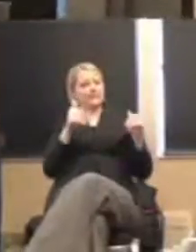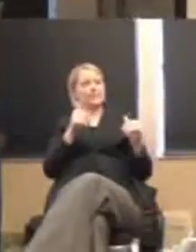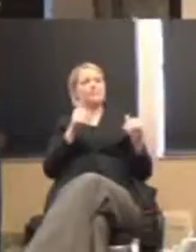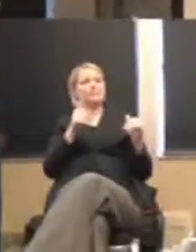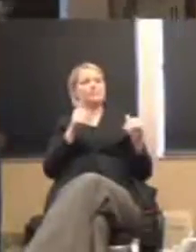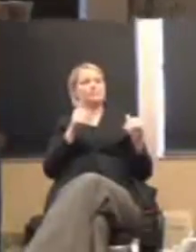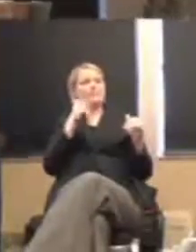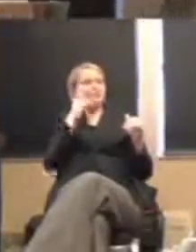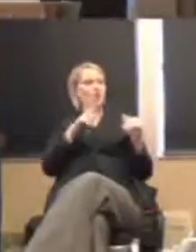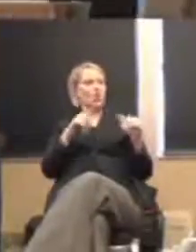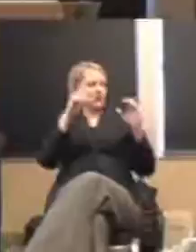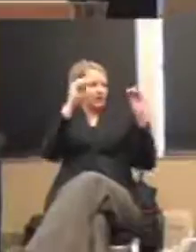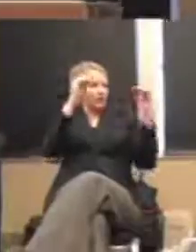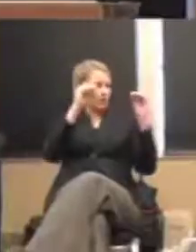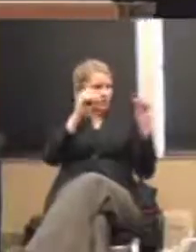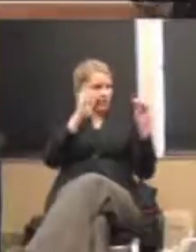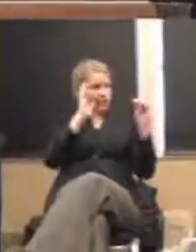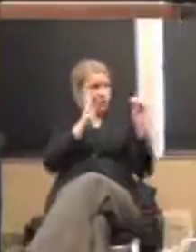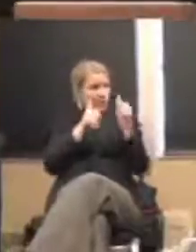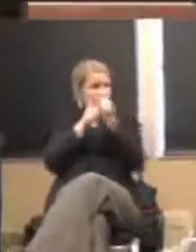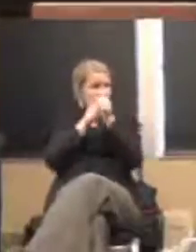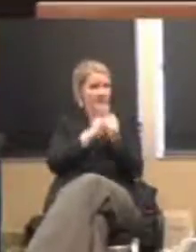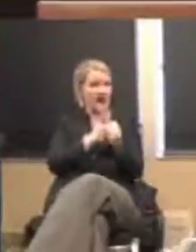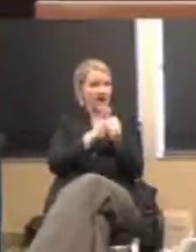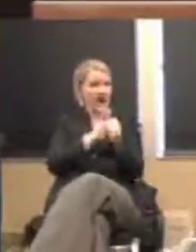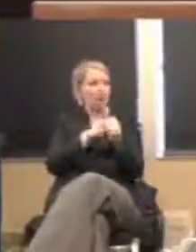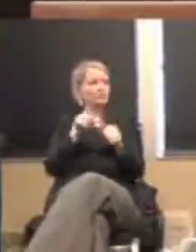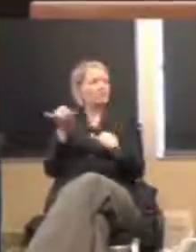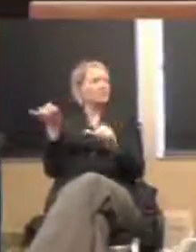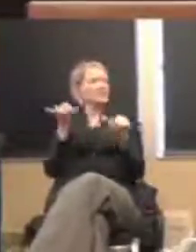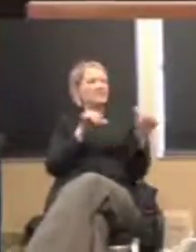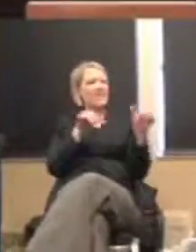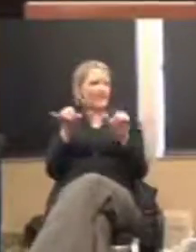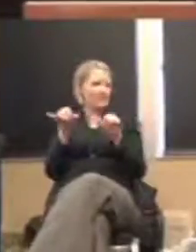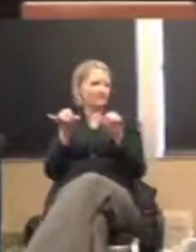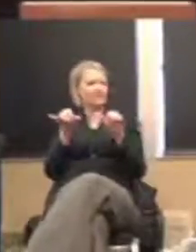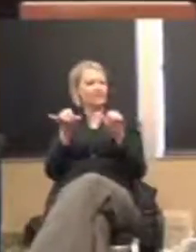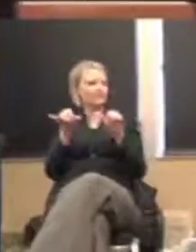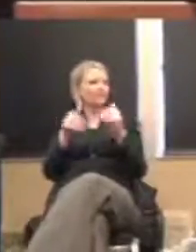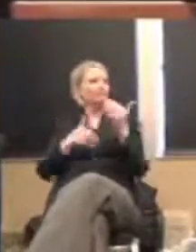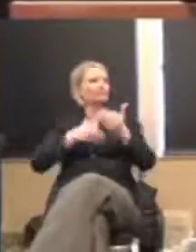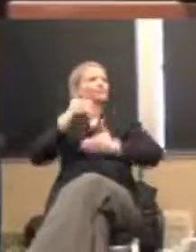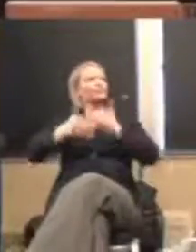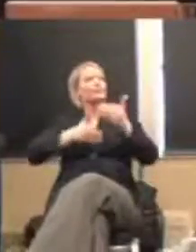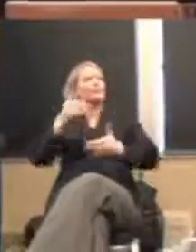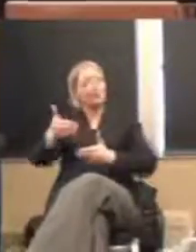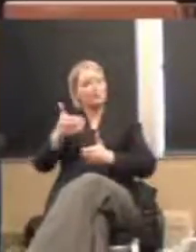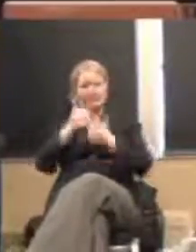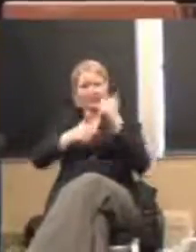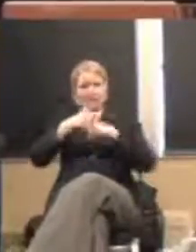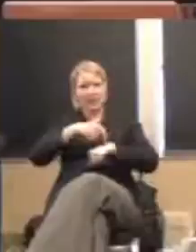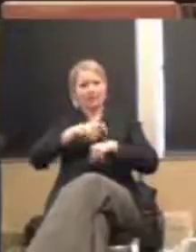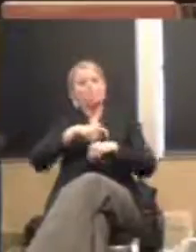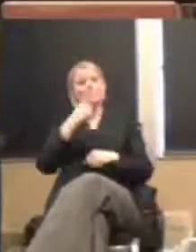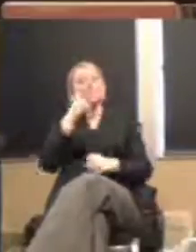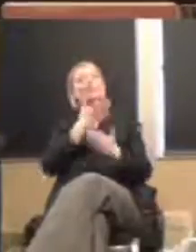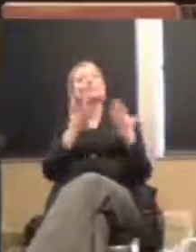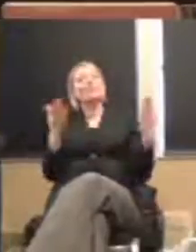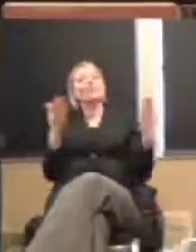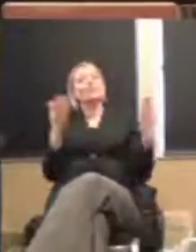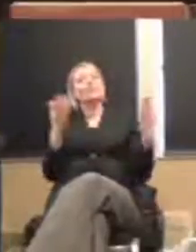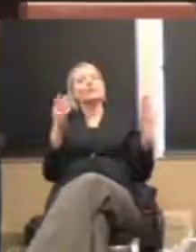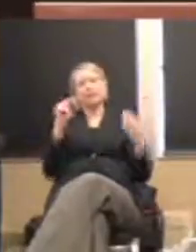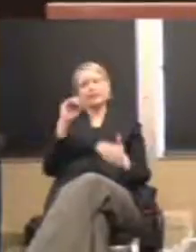instruction, and it's going to follow the same progression every time. One of the things Nikki and I